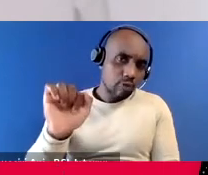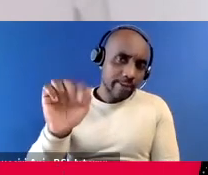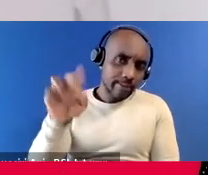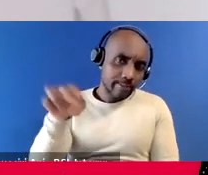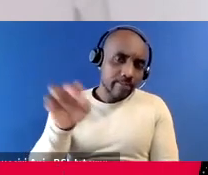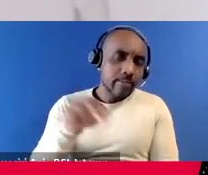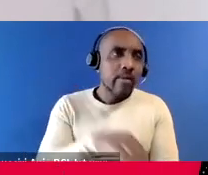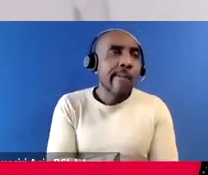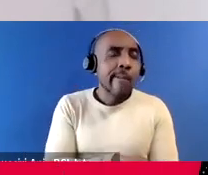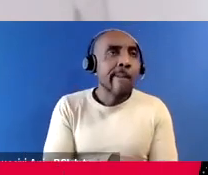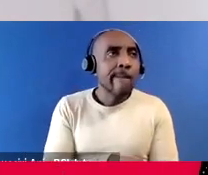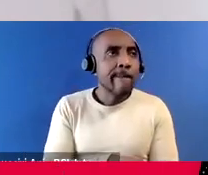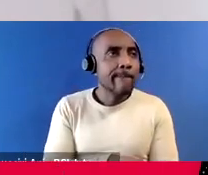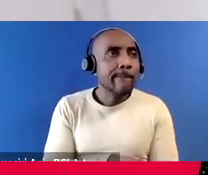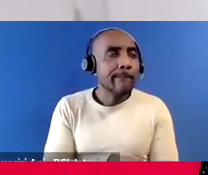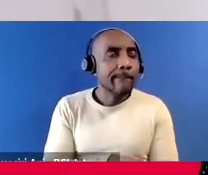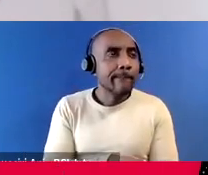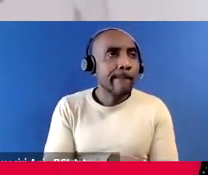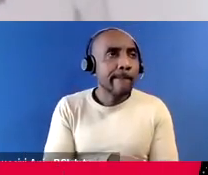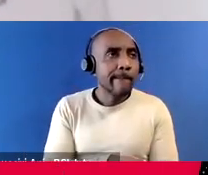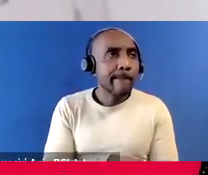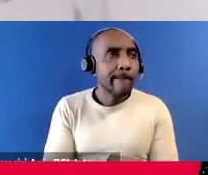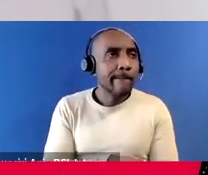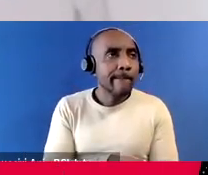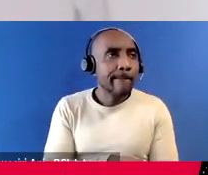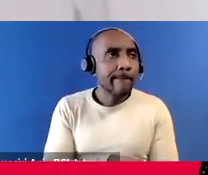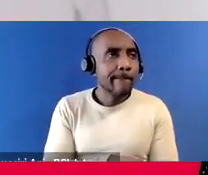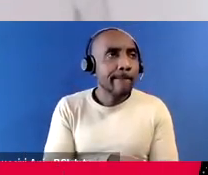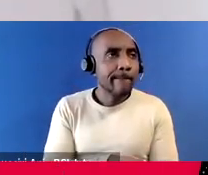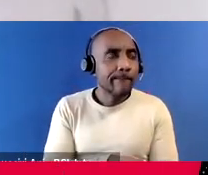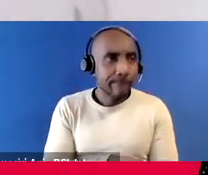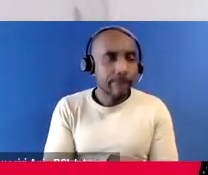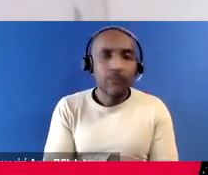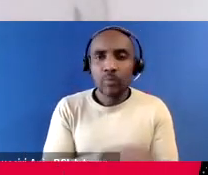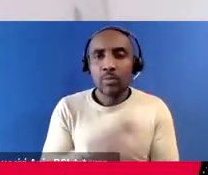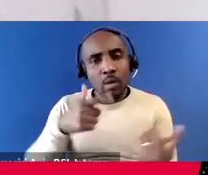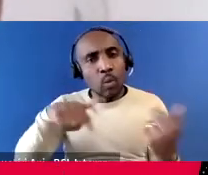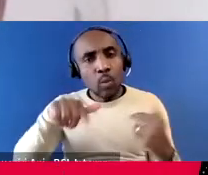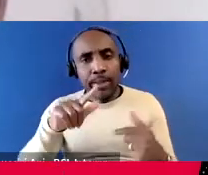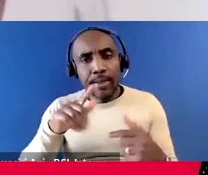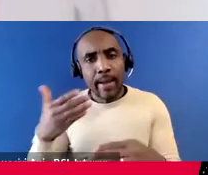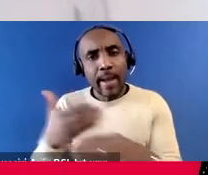through engaging Parliament, because